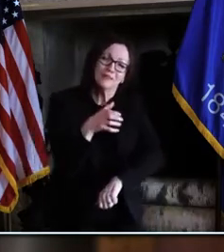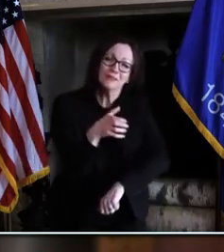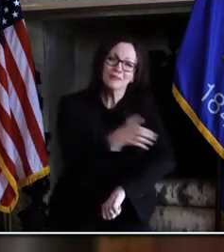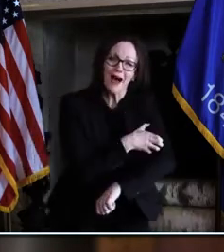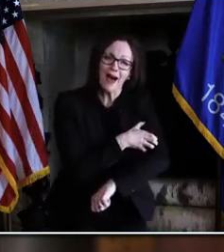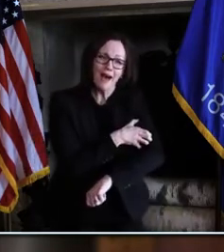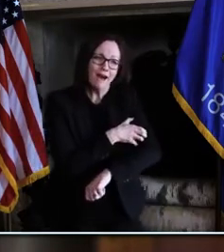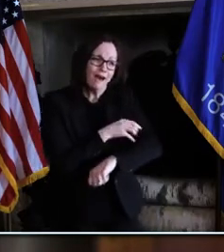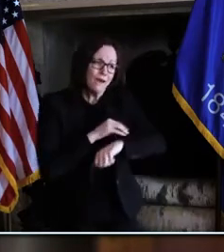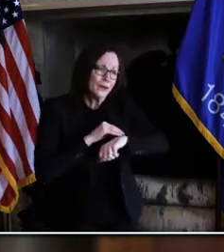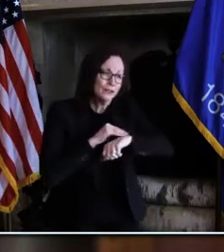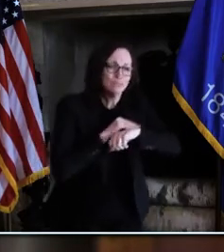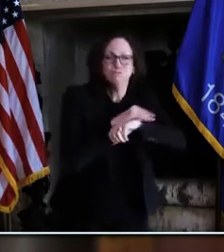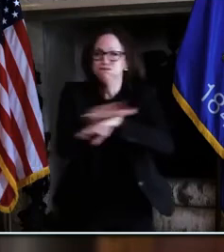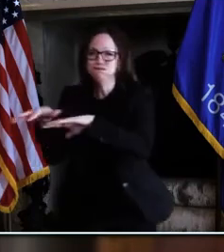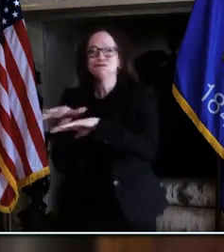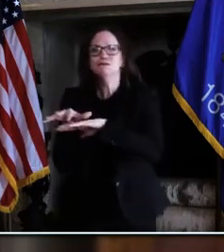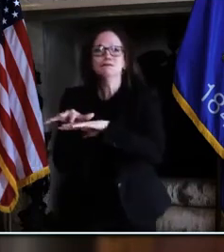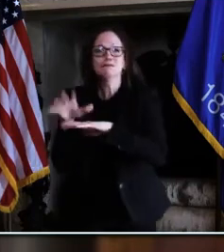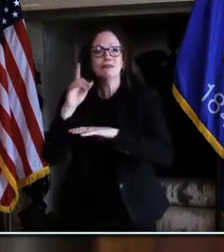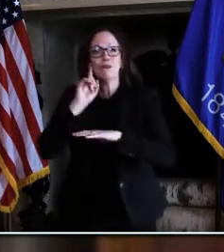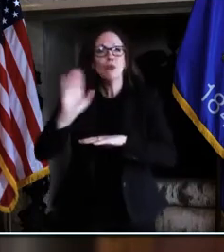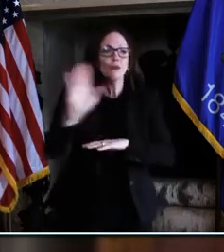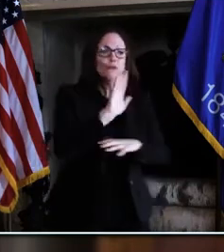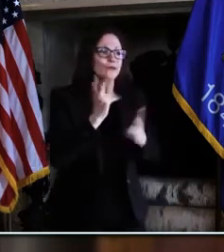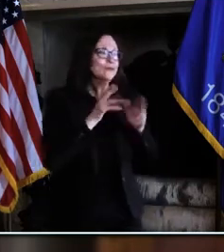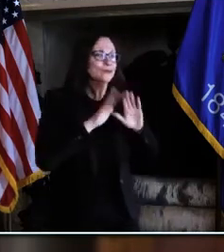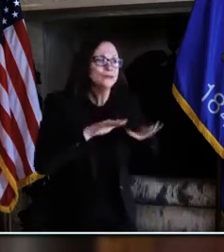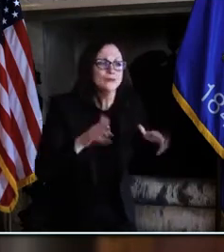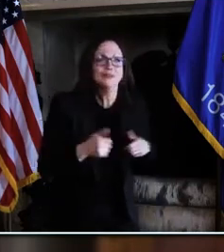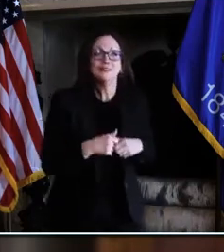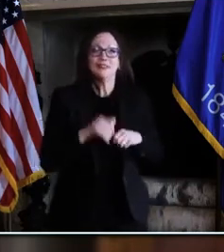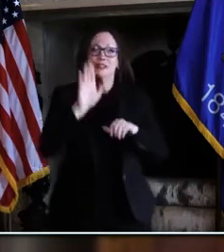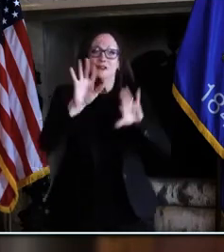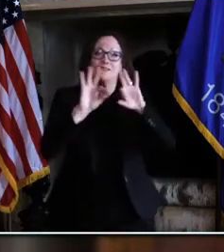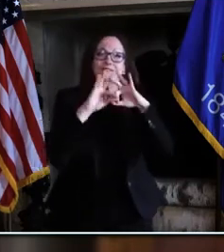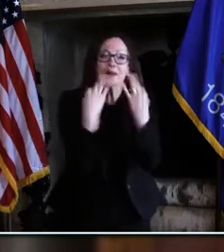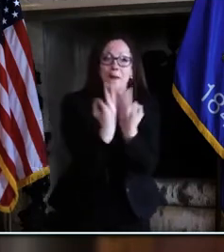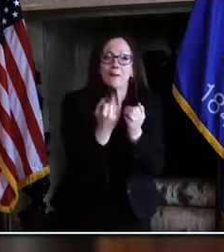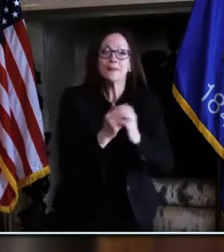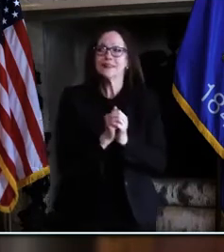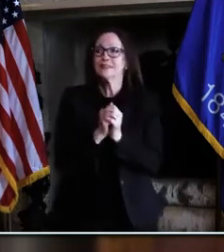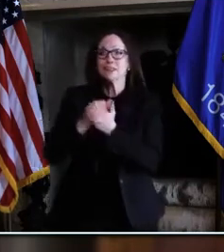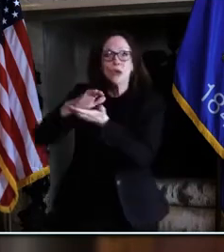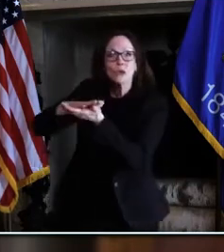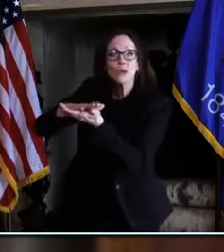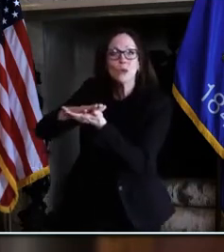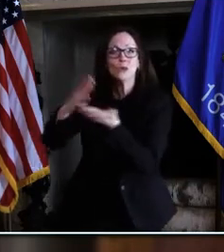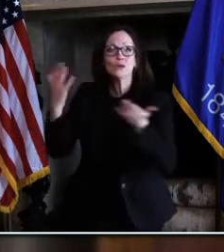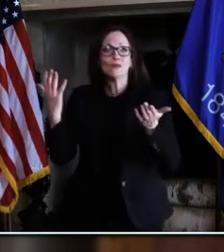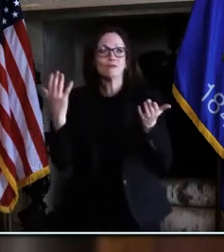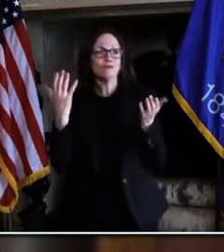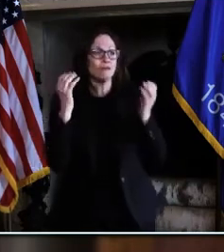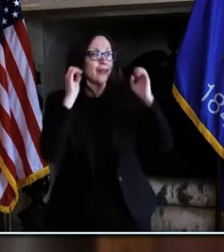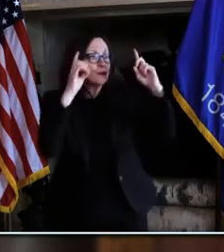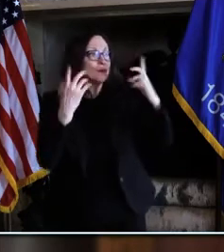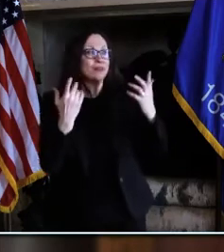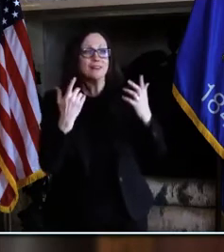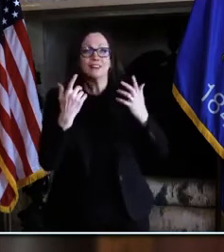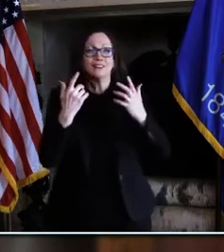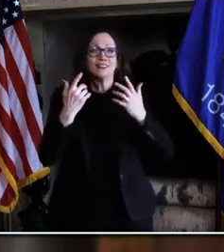can shop, go to the movies, and do all those things that make our lives richer. Like you, I look forward to that